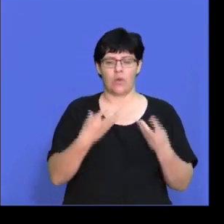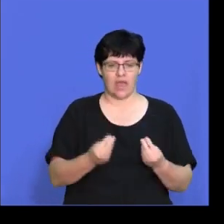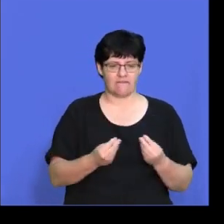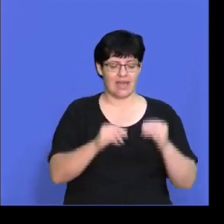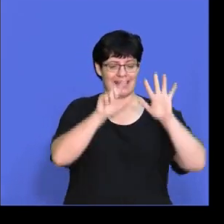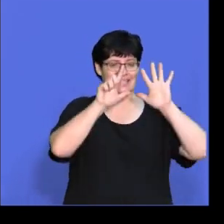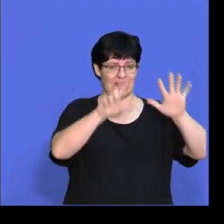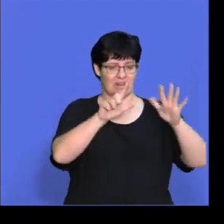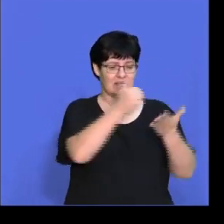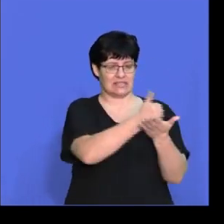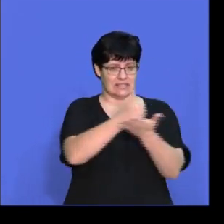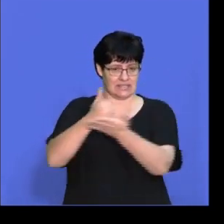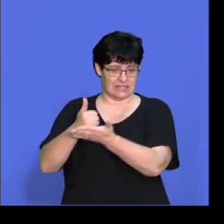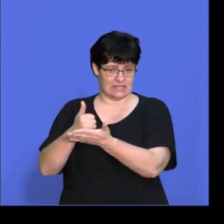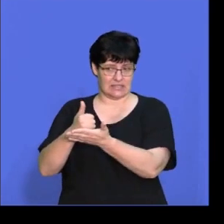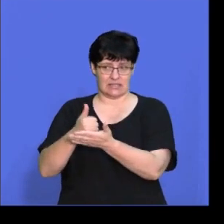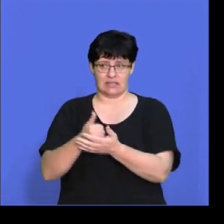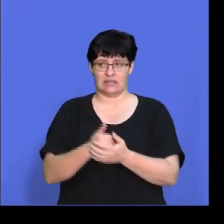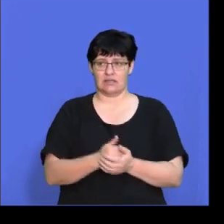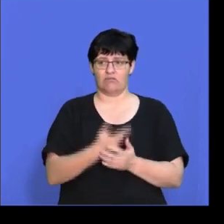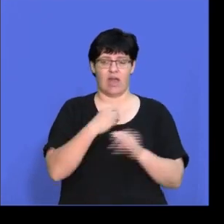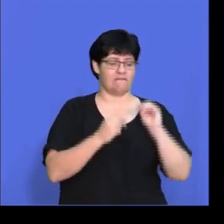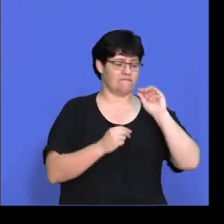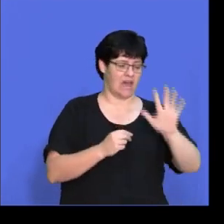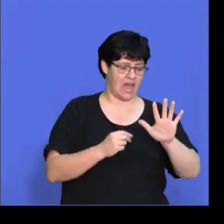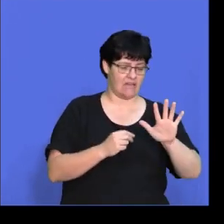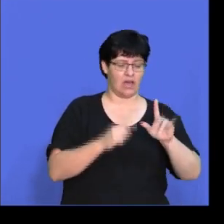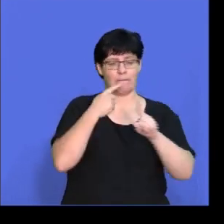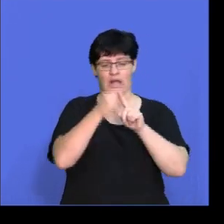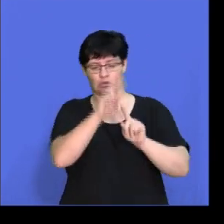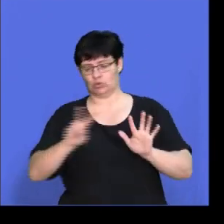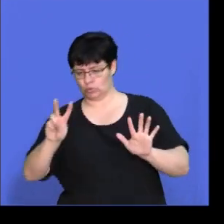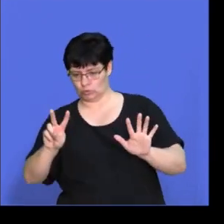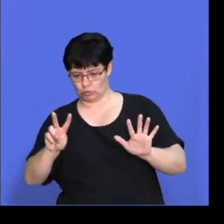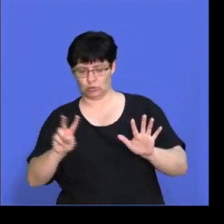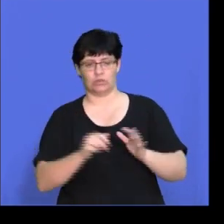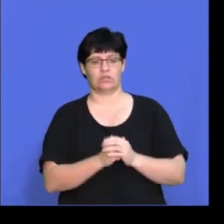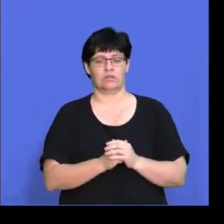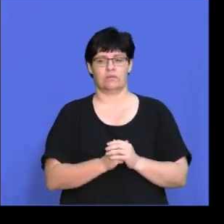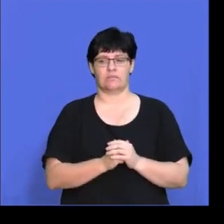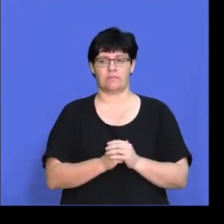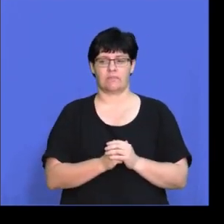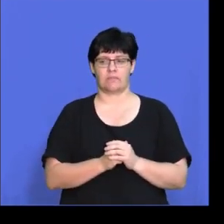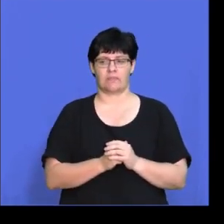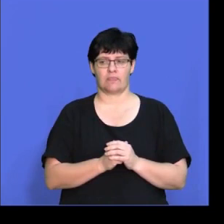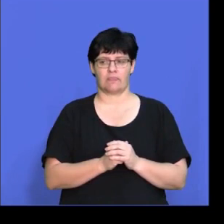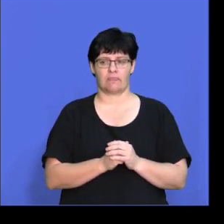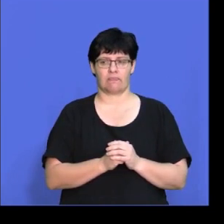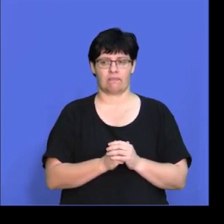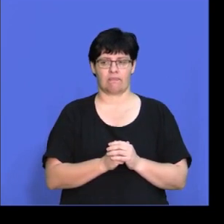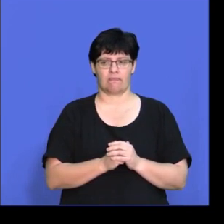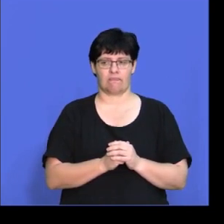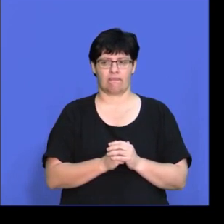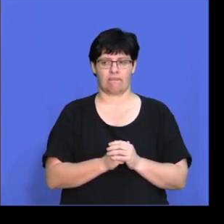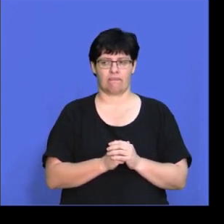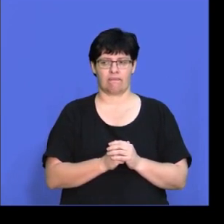Okay, so we have 7 seats in a row. We have these 5 plus the head boy and the head girl.